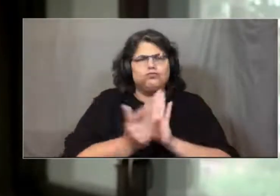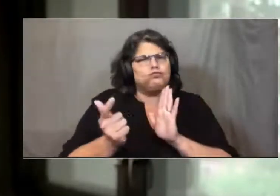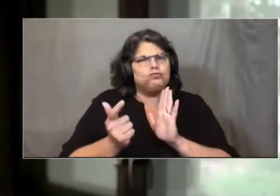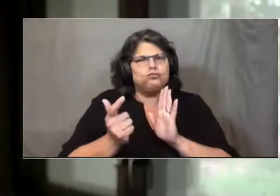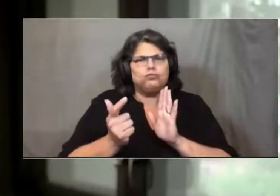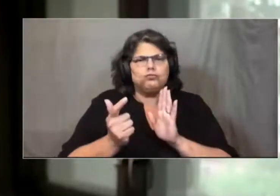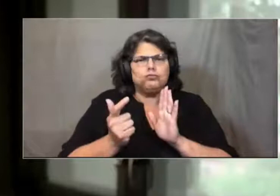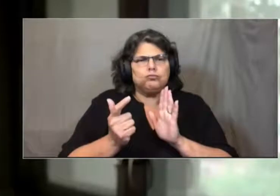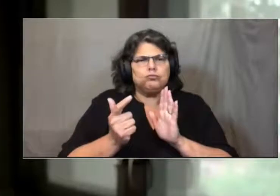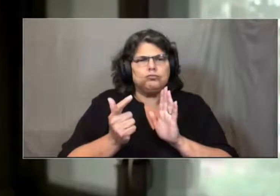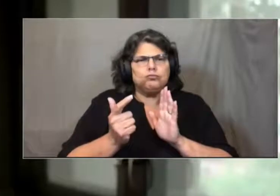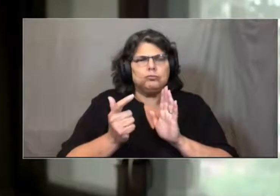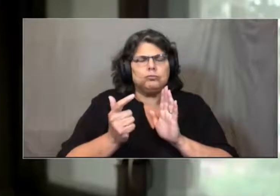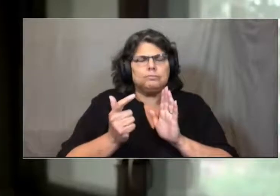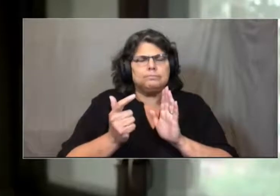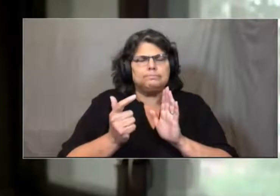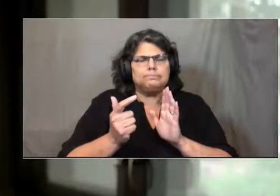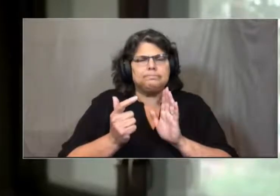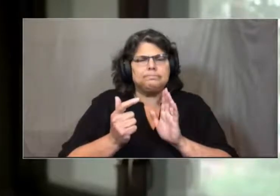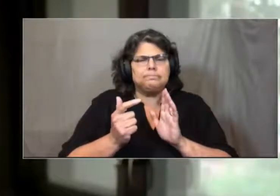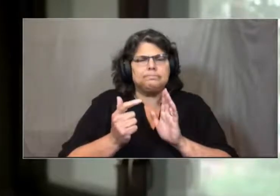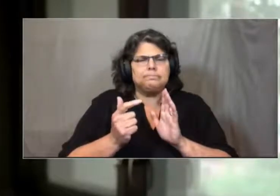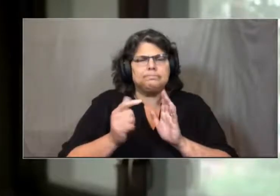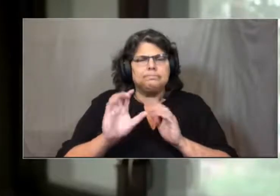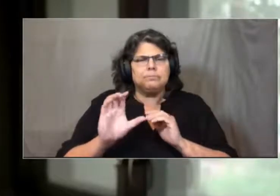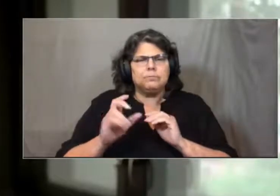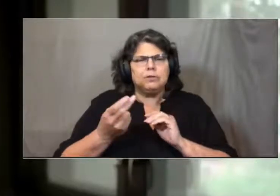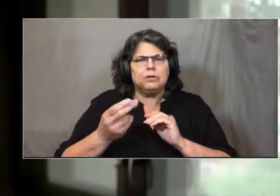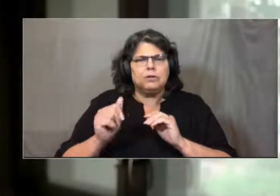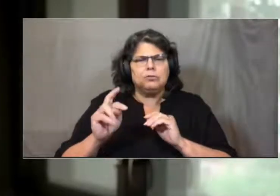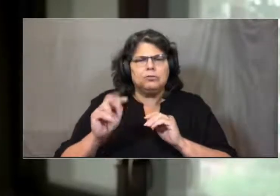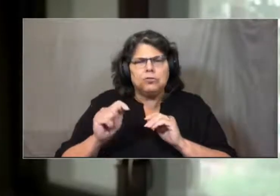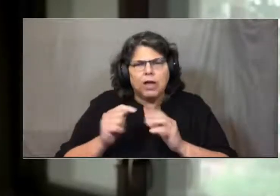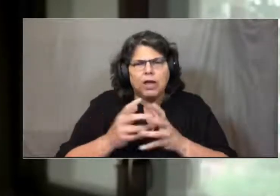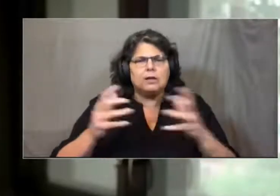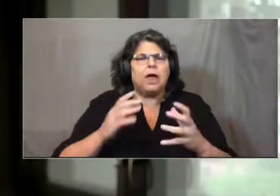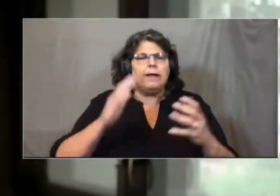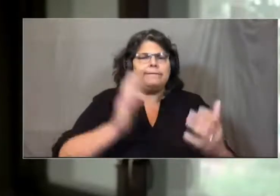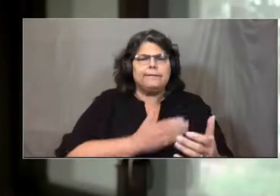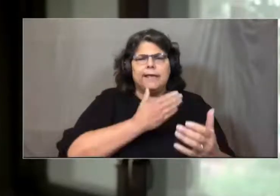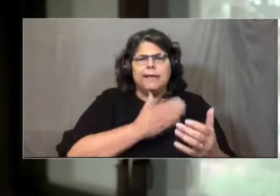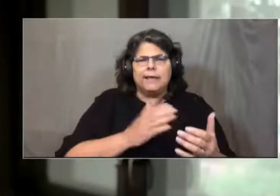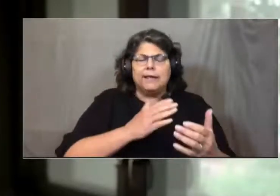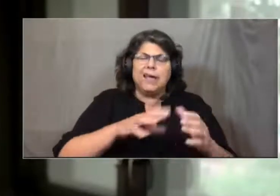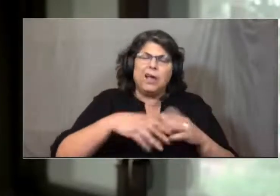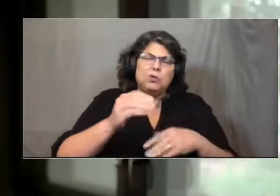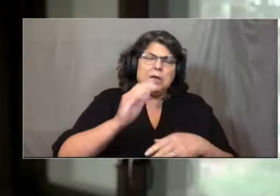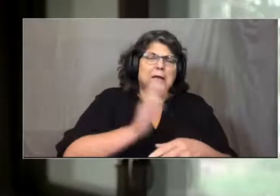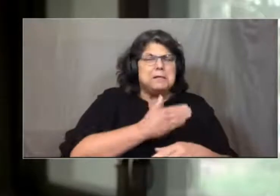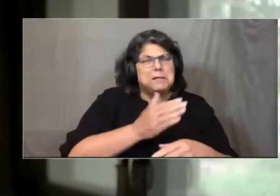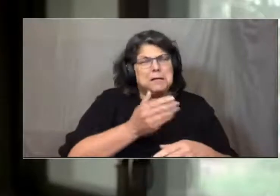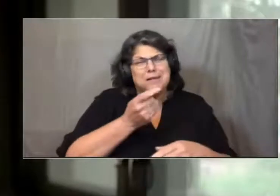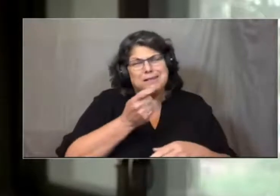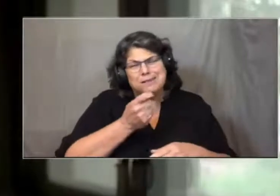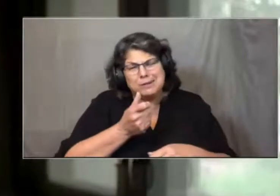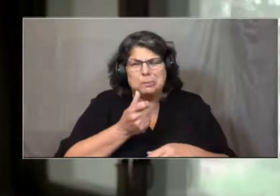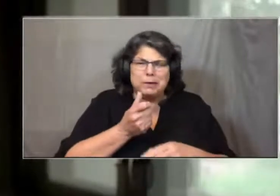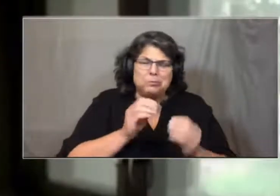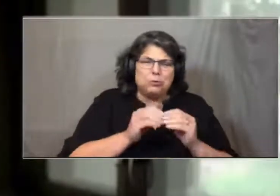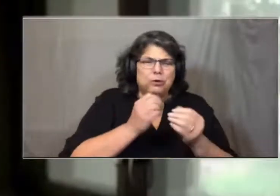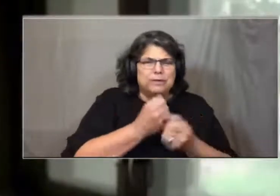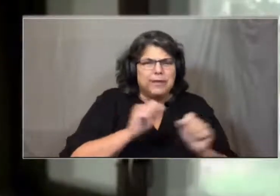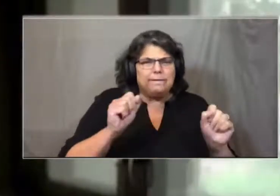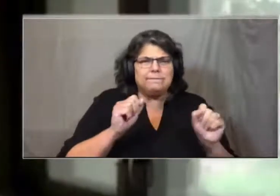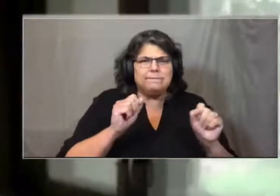chanting and a lot of singing, but outside singing is a little better. We just want to make sure that people are